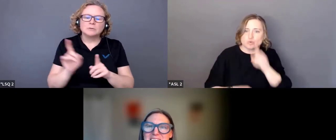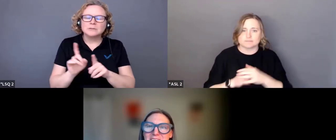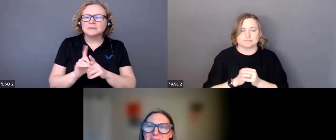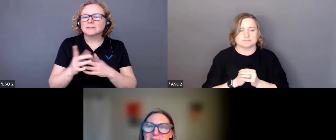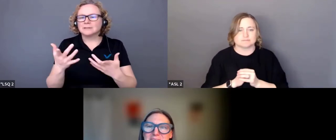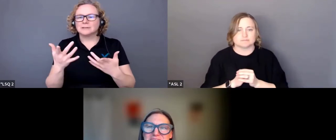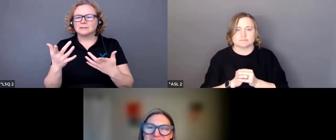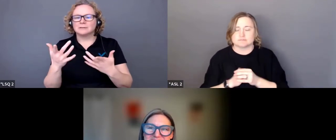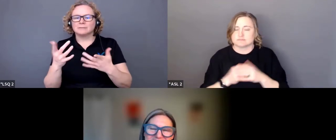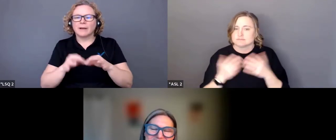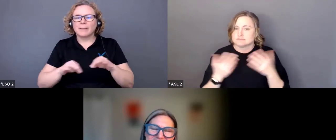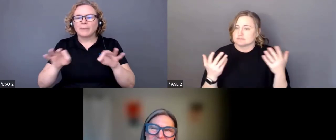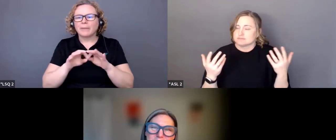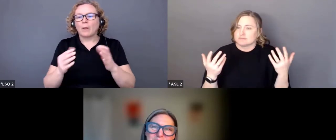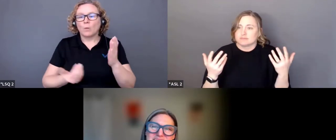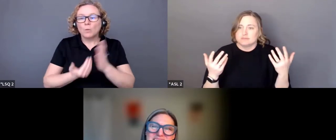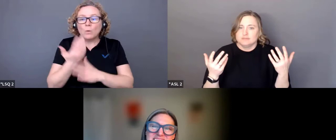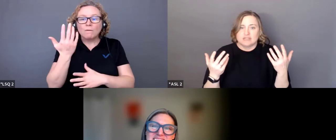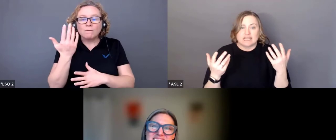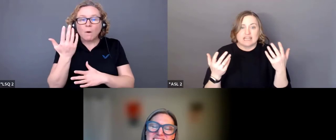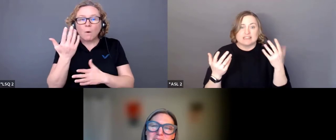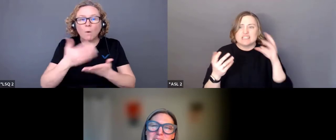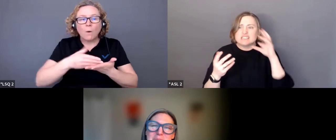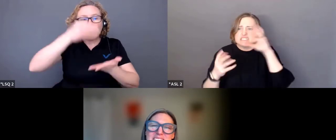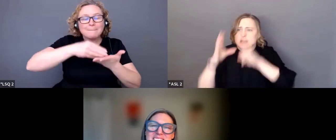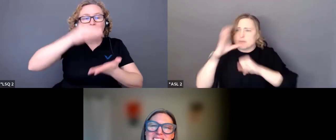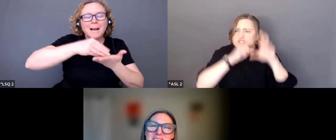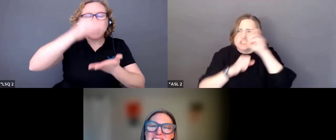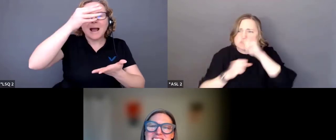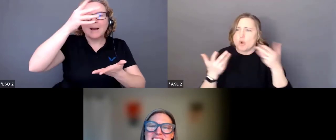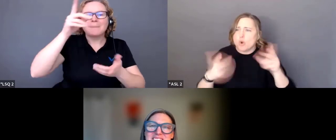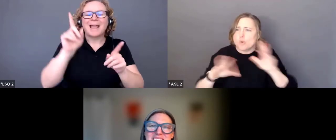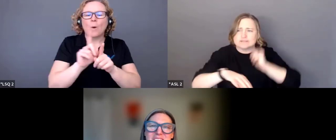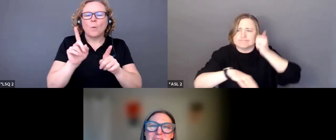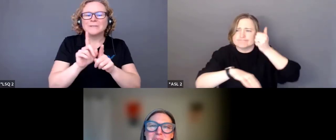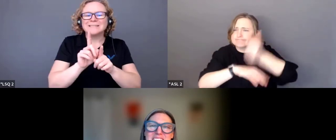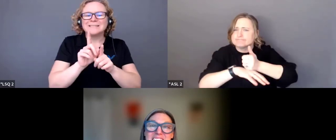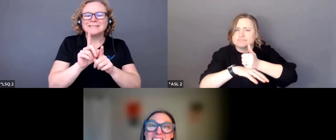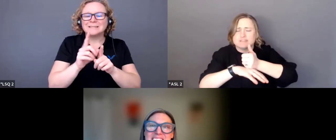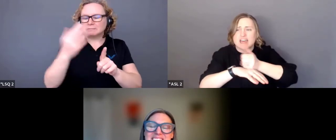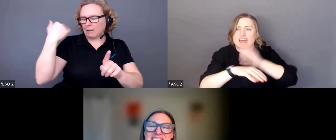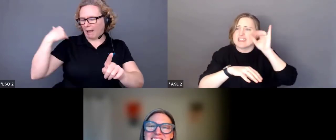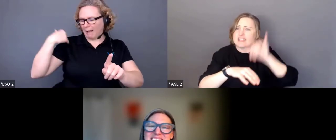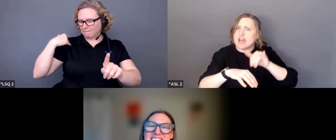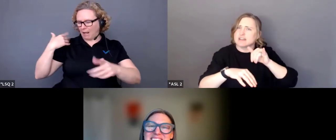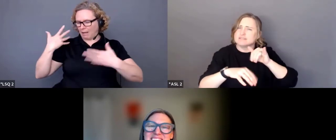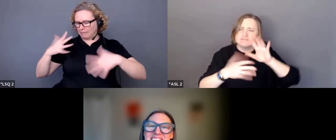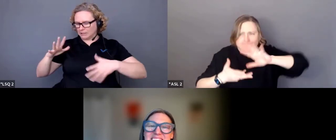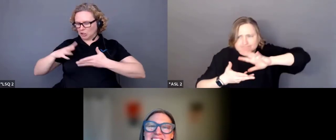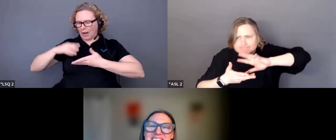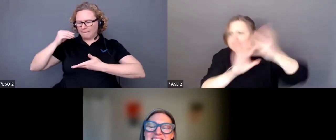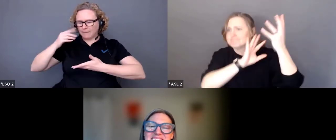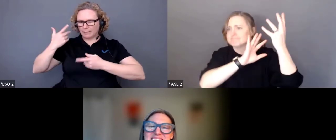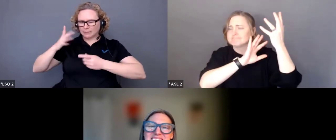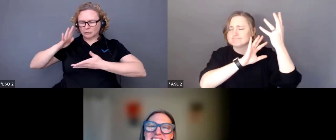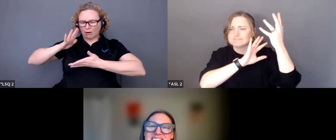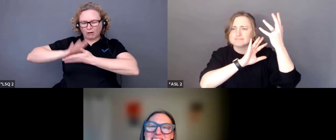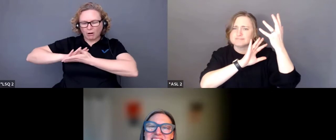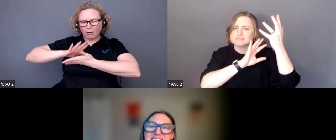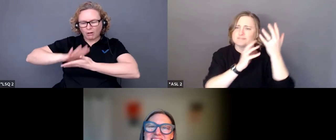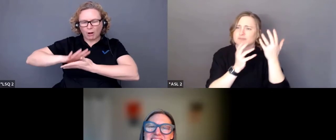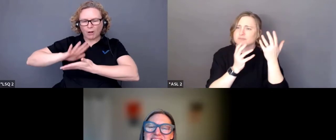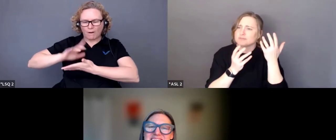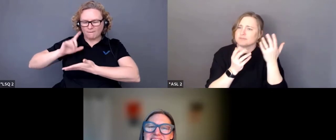uprooting, unearthing the assumptions that were in place that we didn't even know we had, the